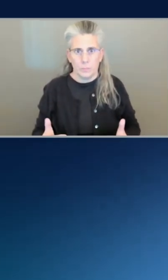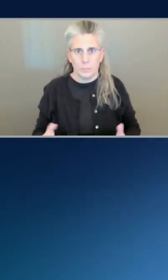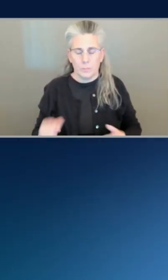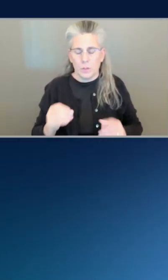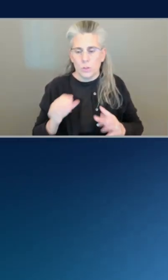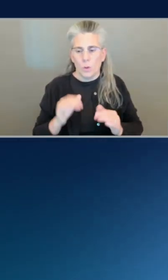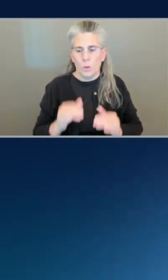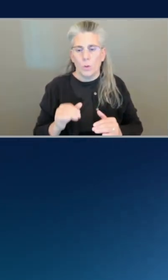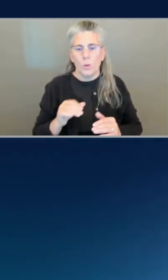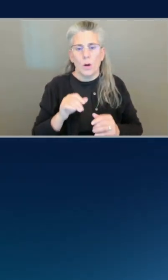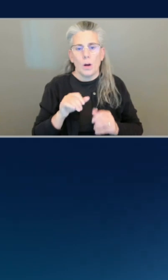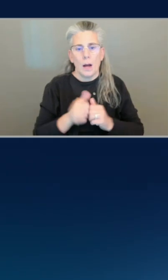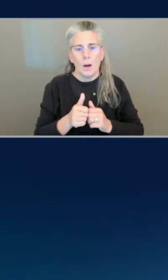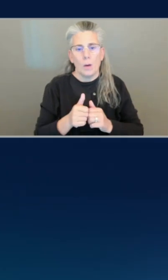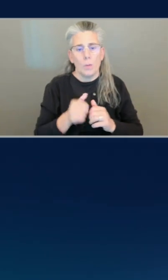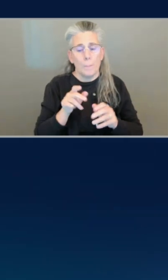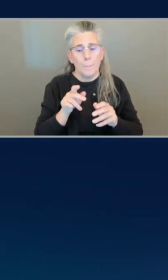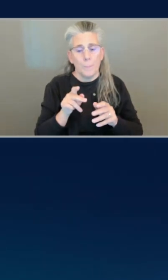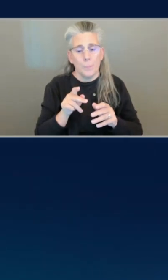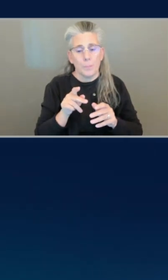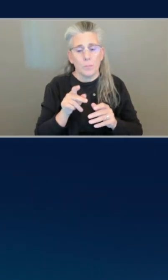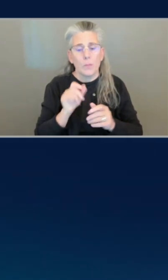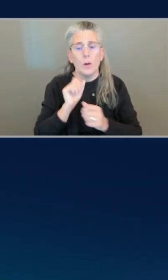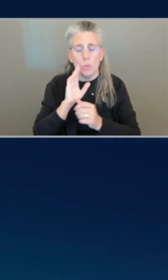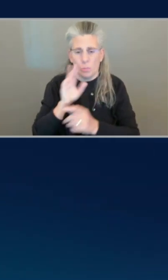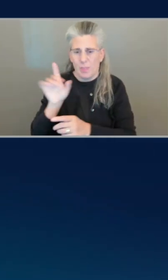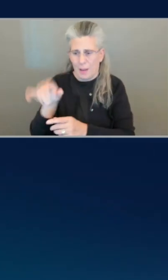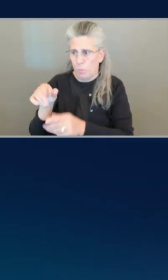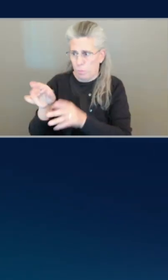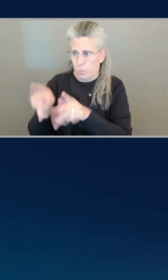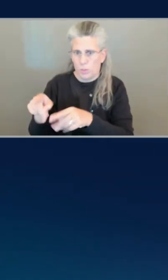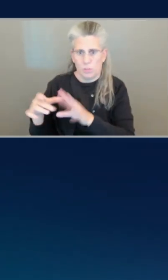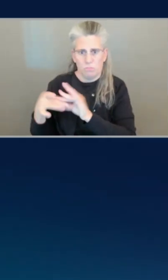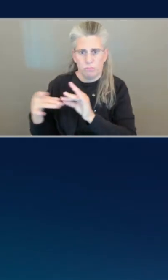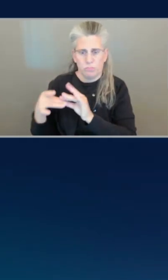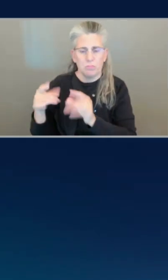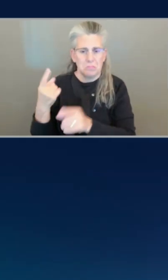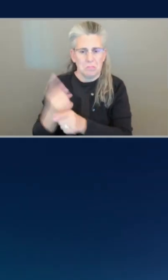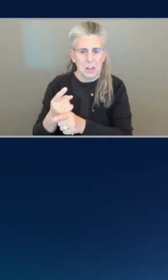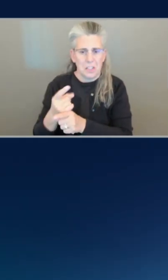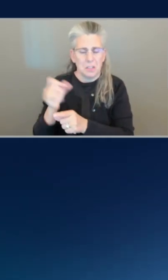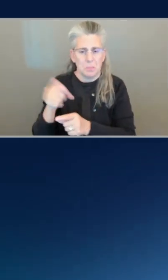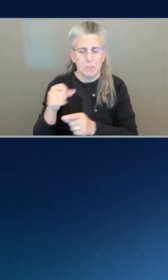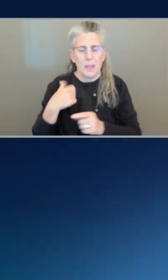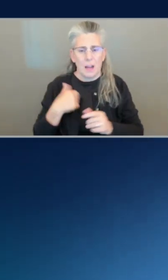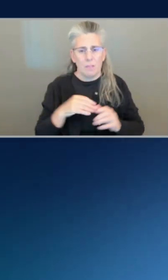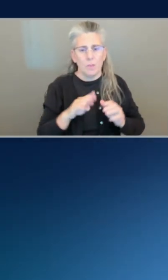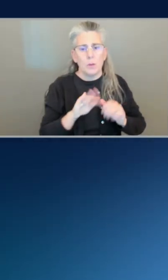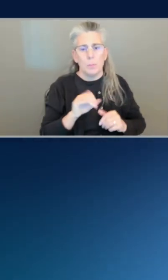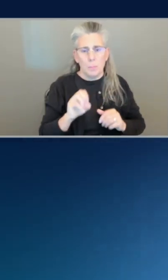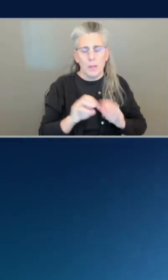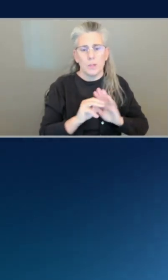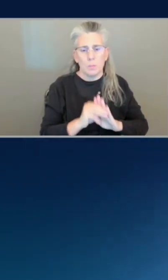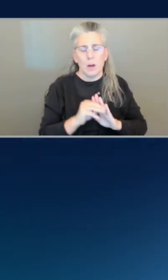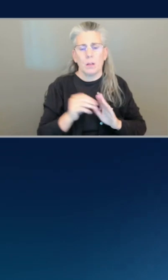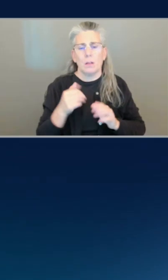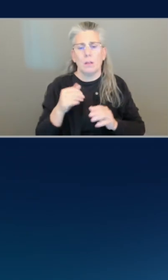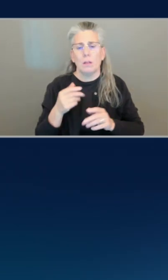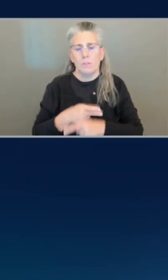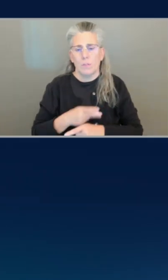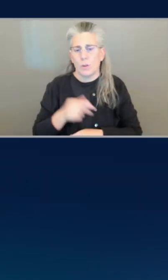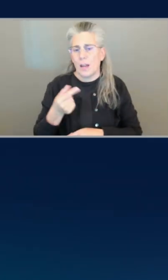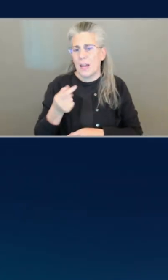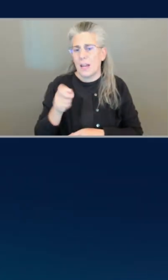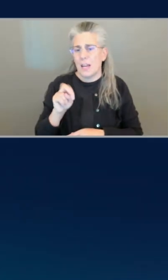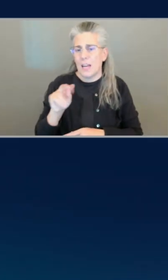is absolutely right. You will have these adapters, you'll have this base model, and what you will do is you will have the agent figure out which adapter which I want to